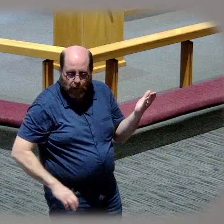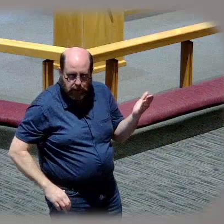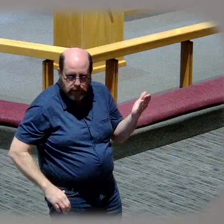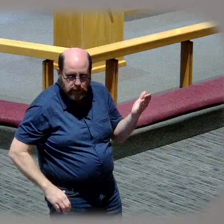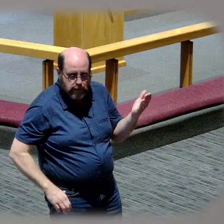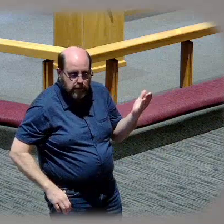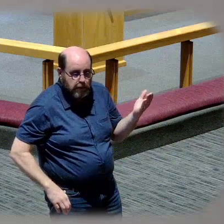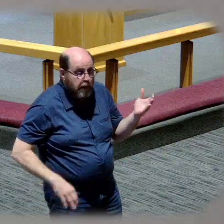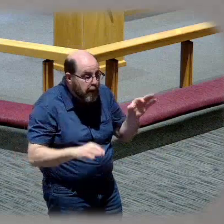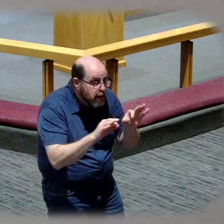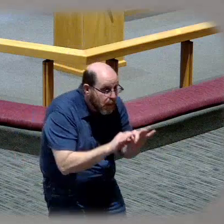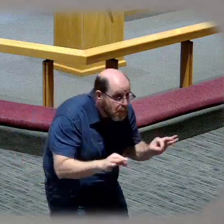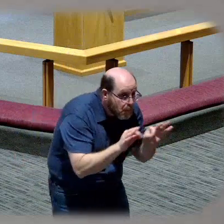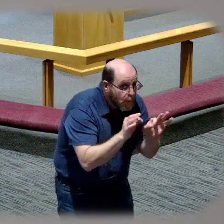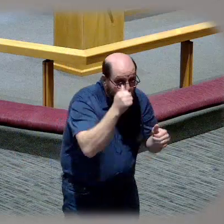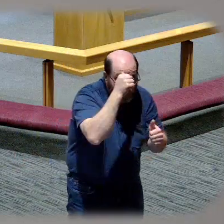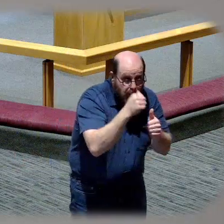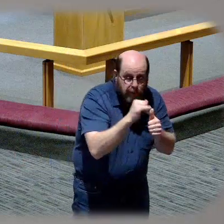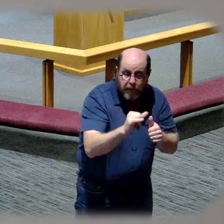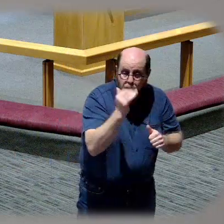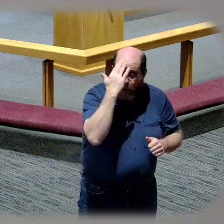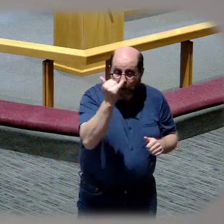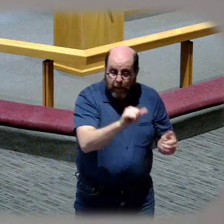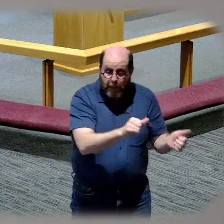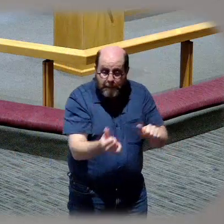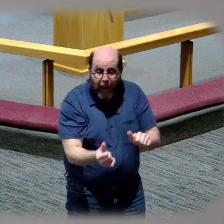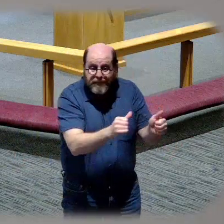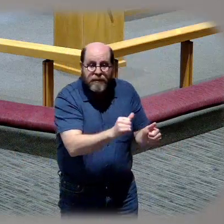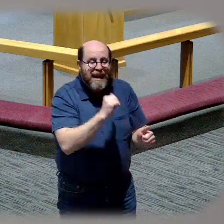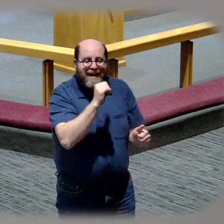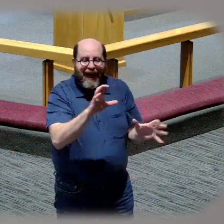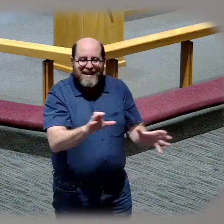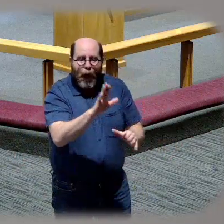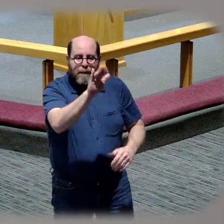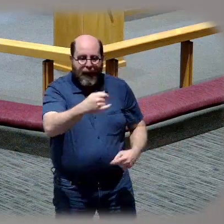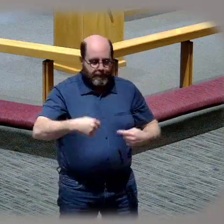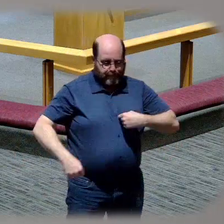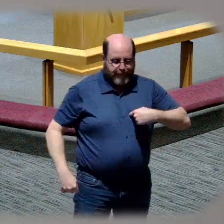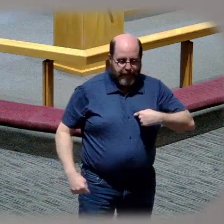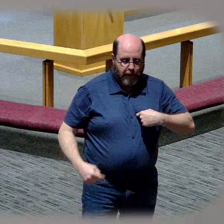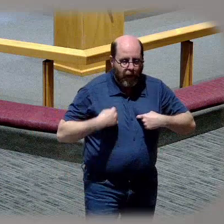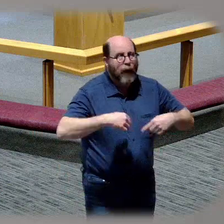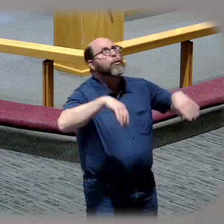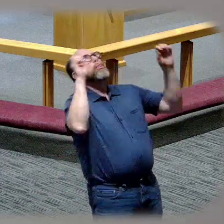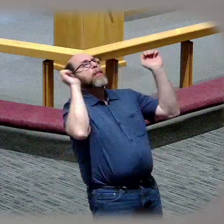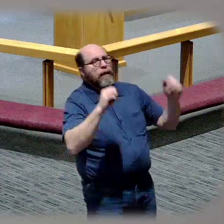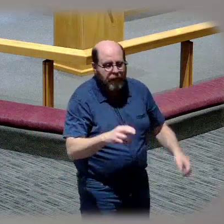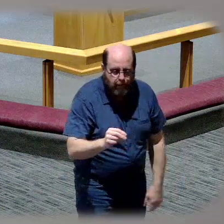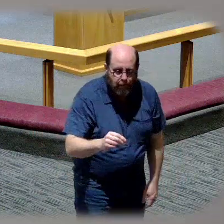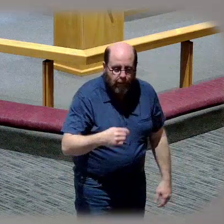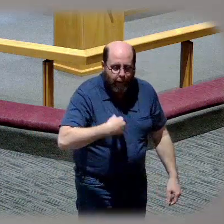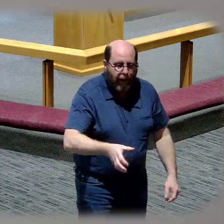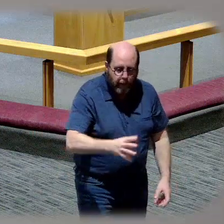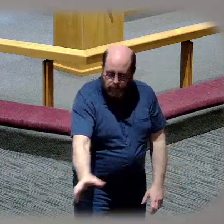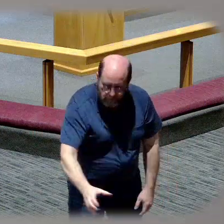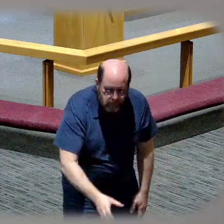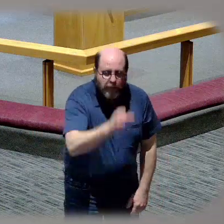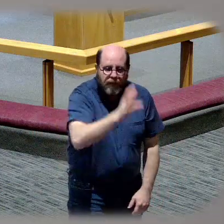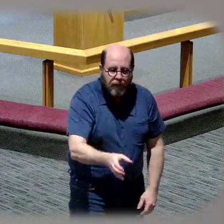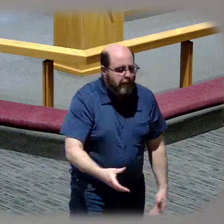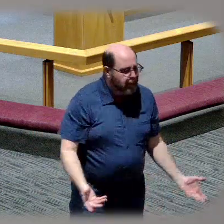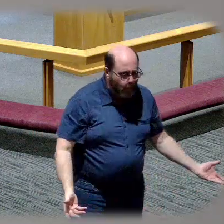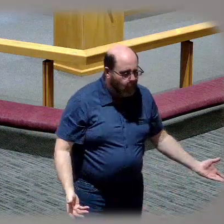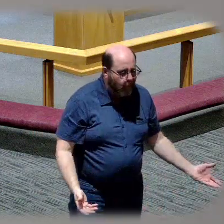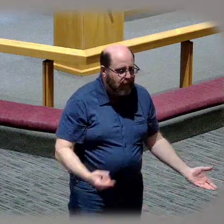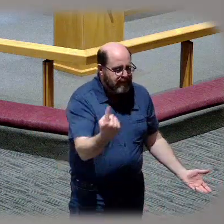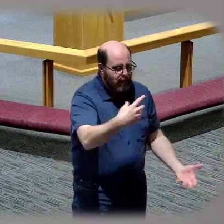to remember this, because baptism is not done by us. It's done to us. It's done by